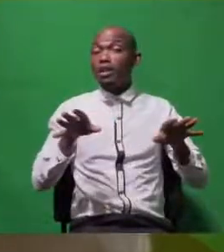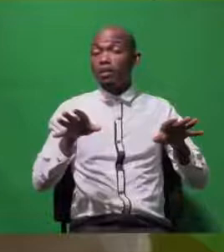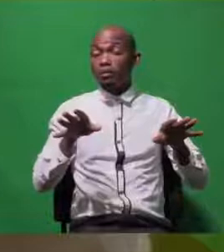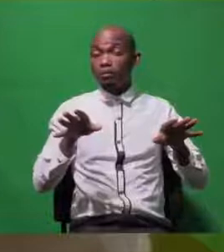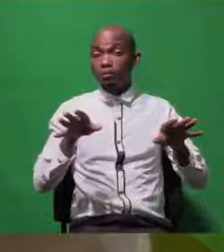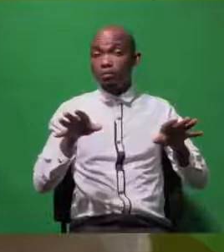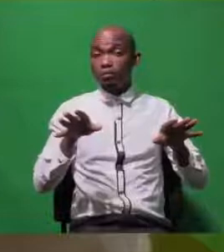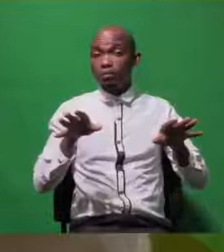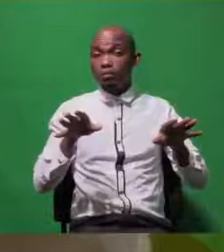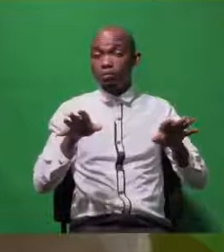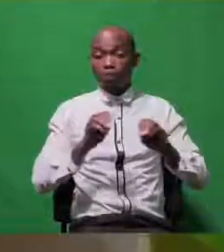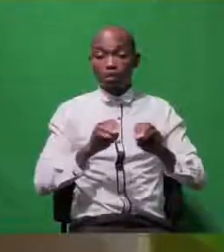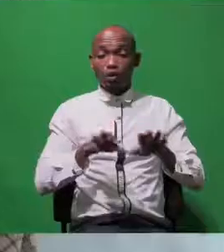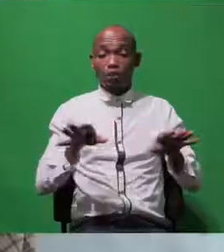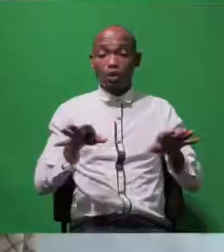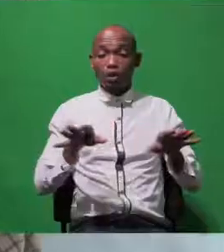spread